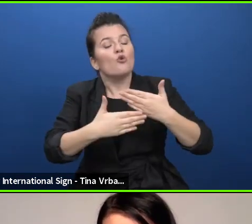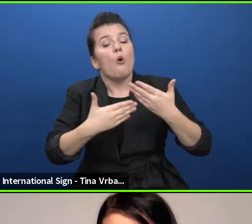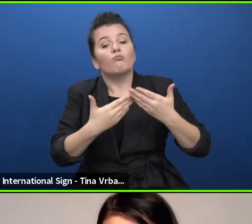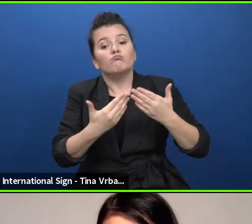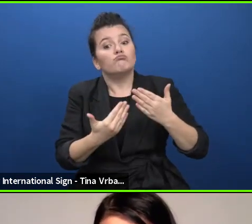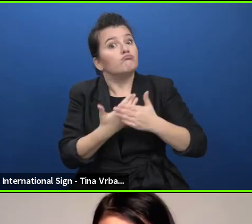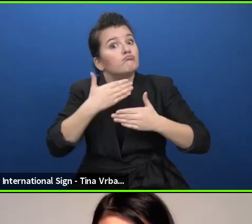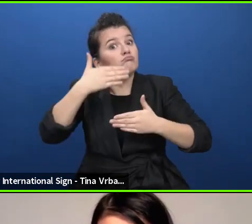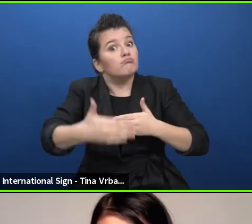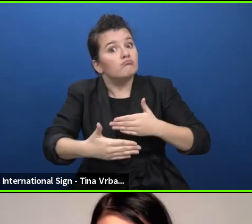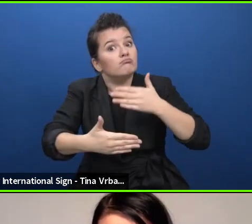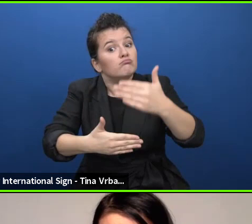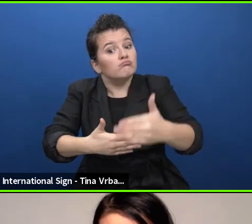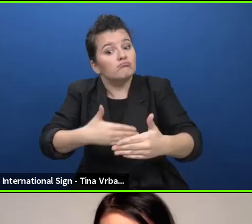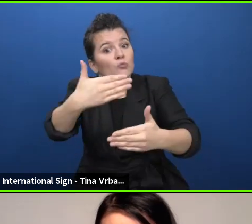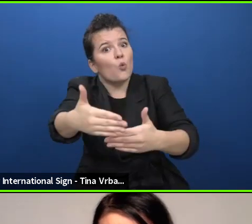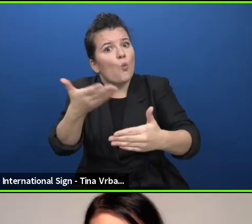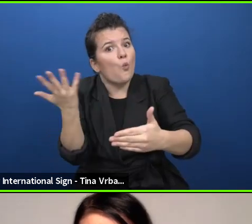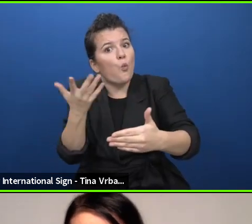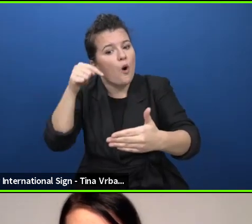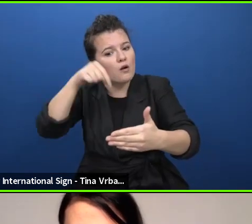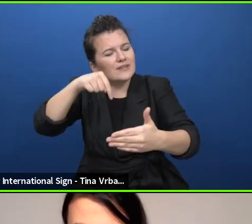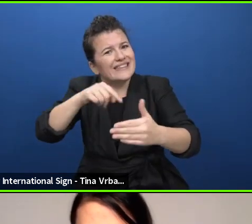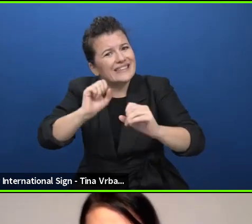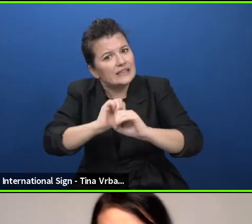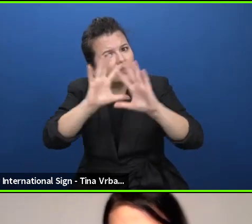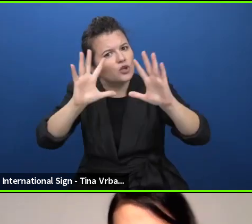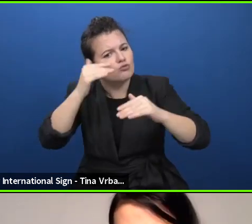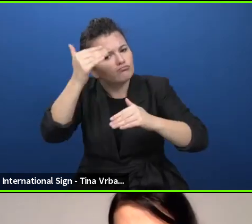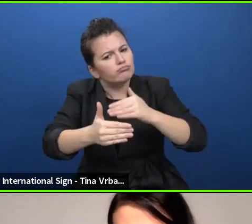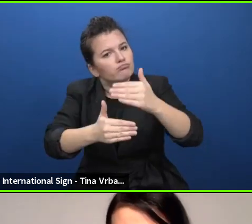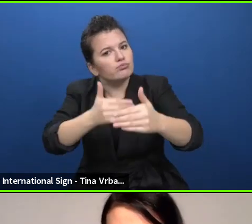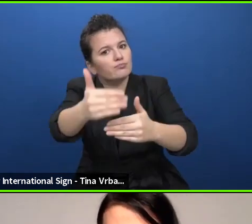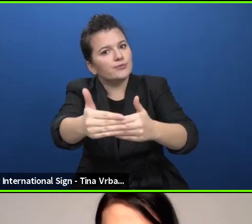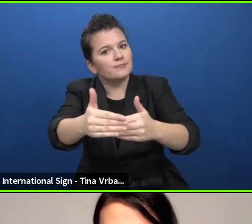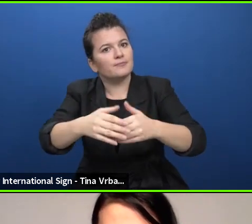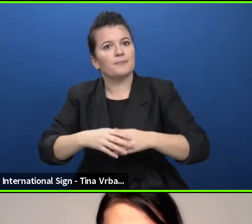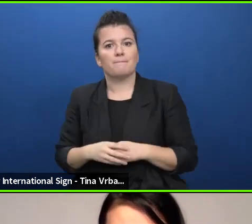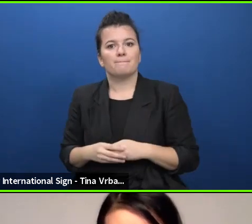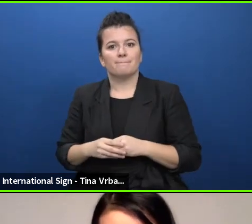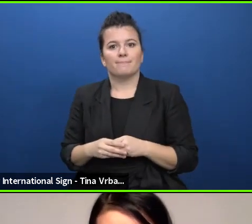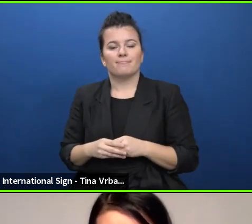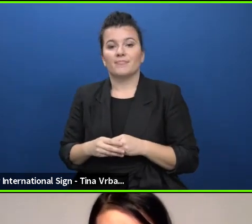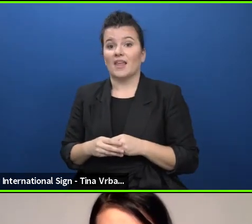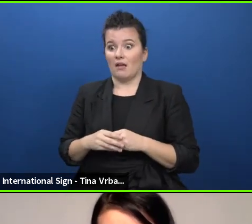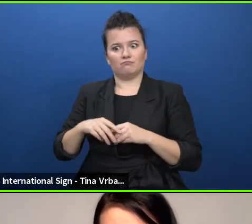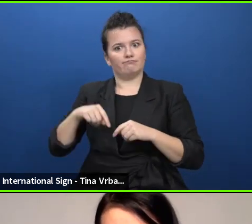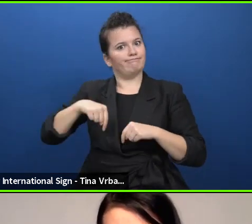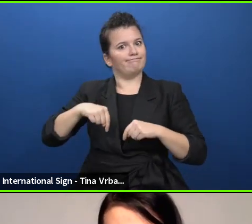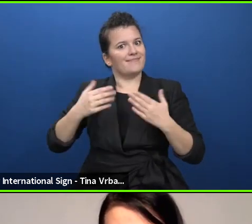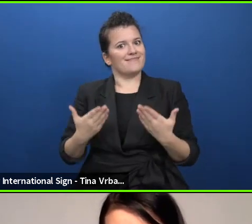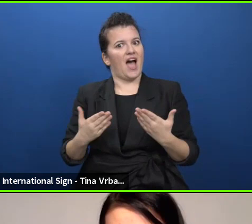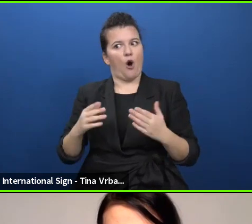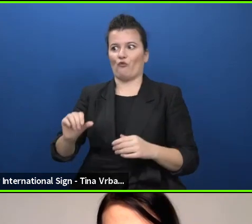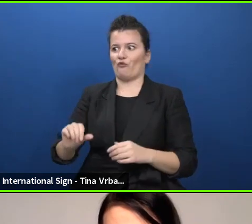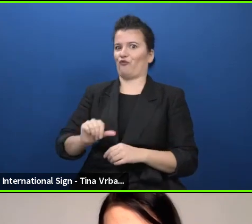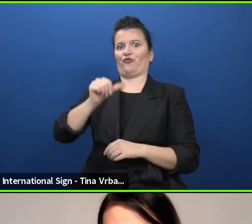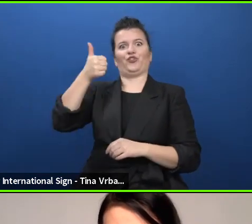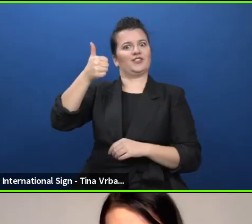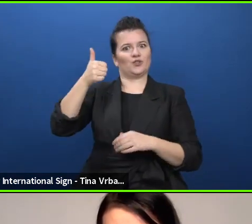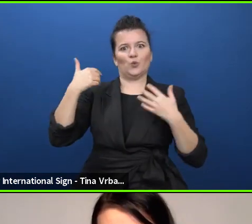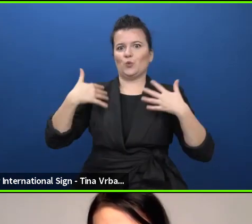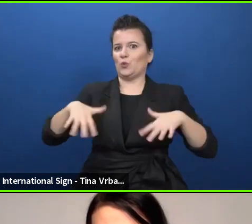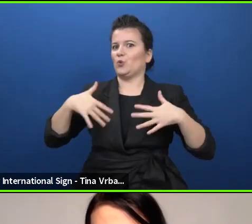the first, the European theatre forum, it's basically the first